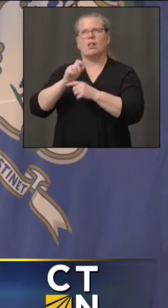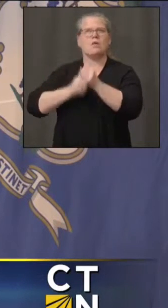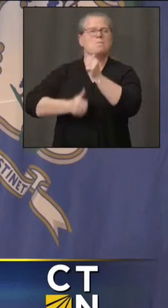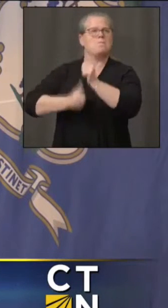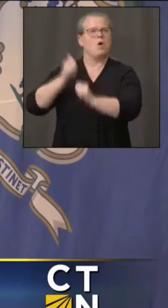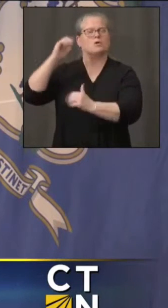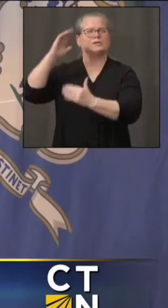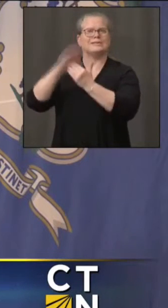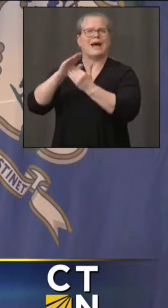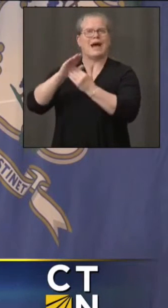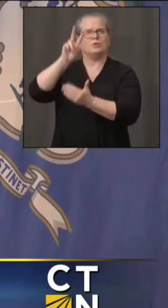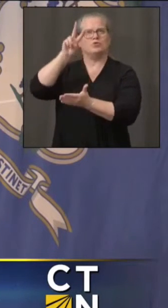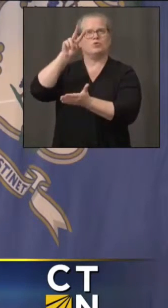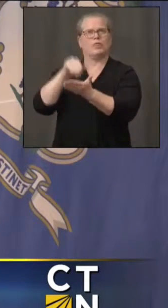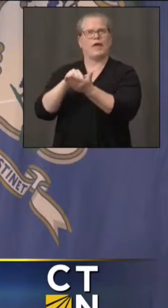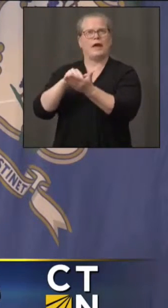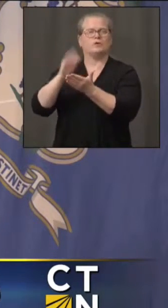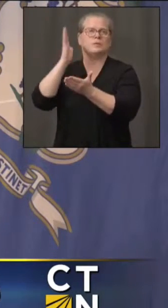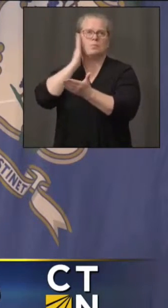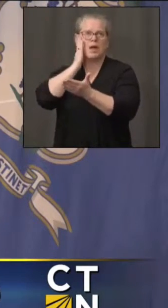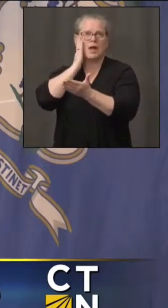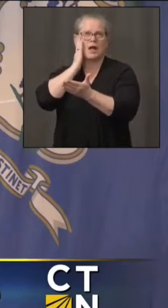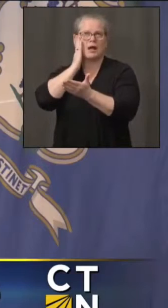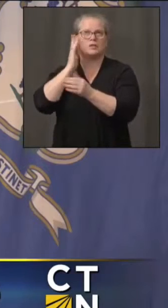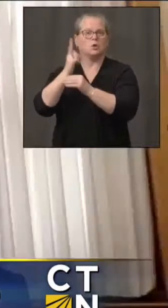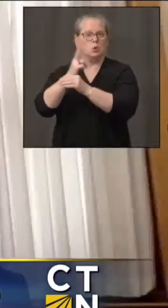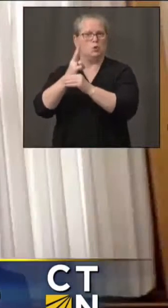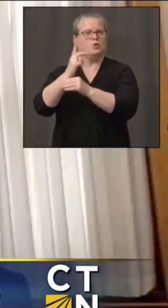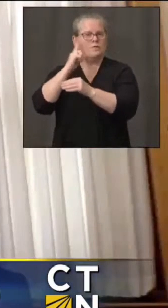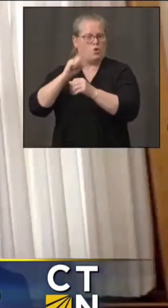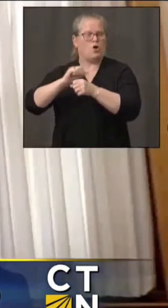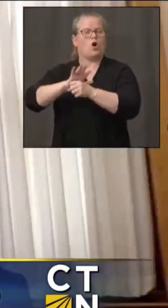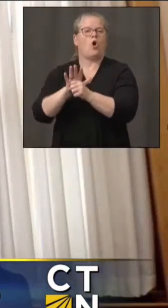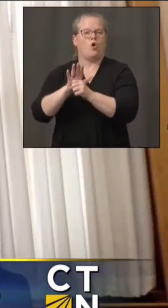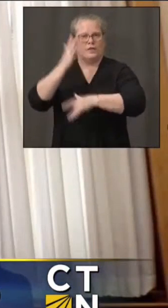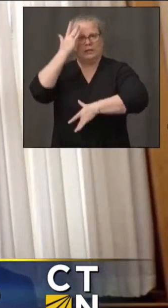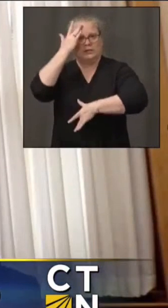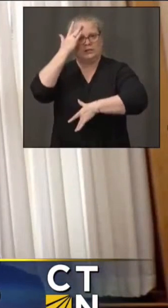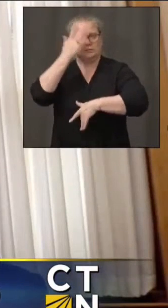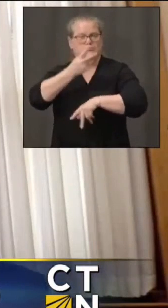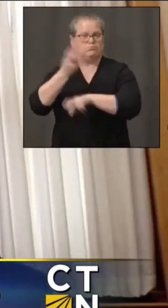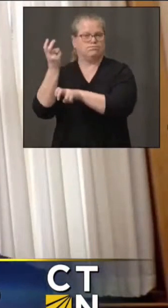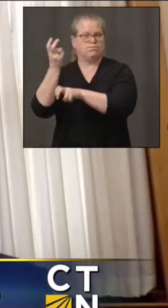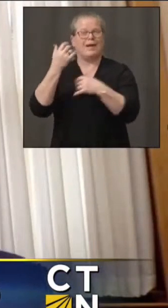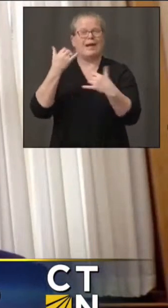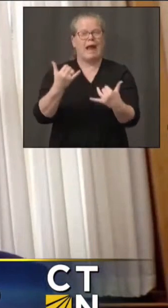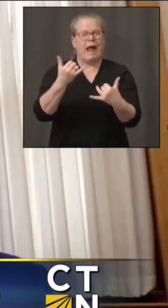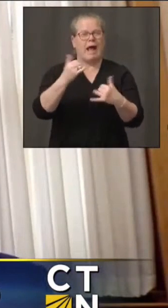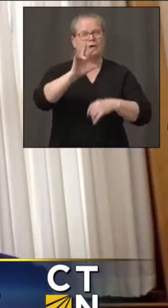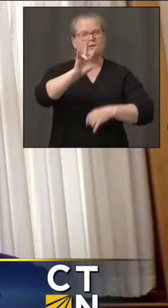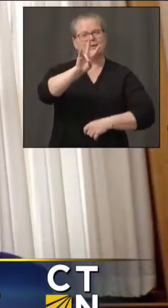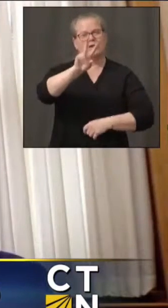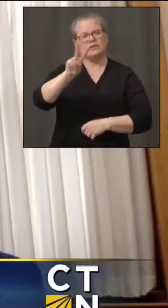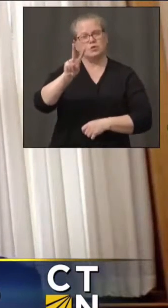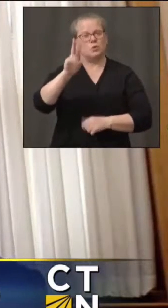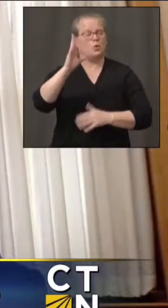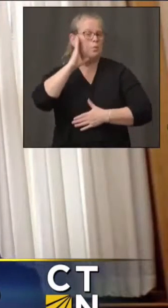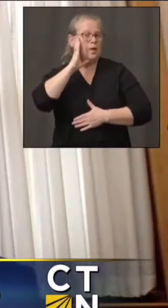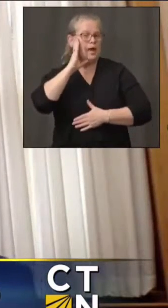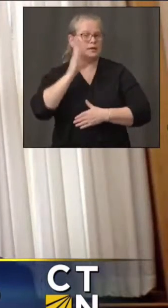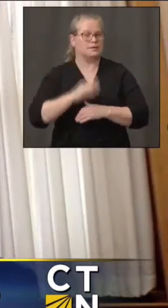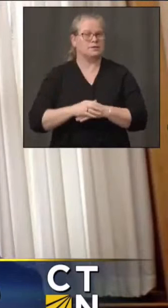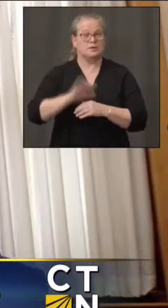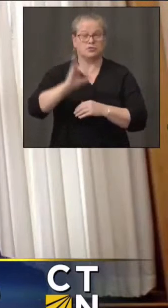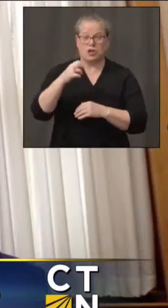172. So it gives you a little idea of capacity. But Josh? Yeah, it's about 2% of hospital beds in the state